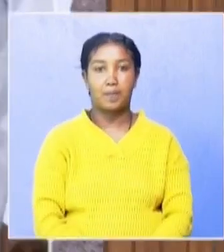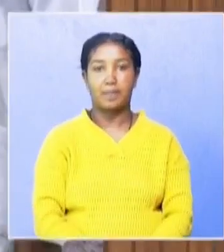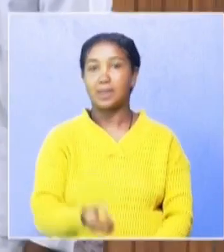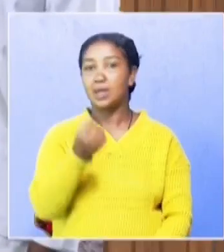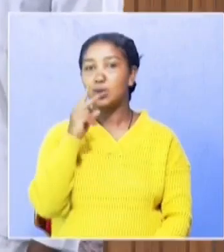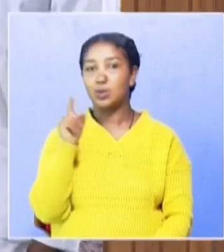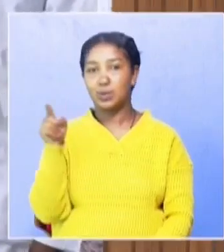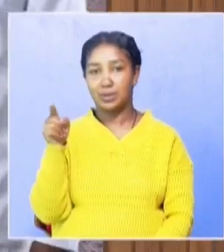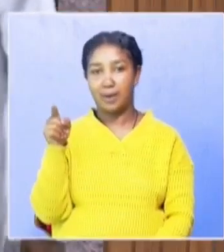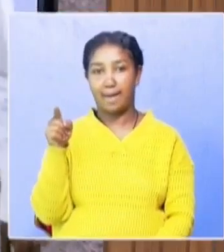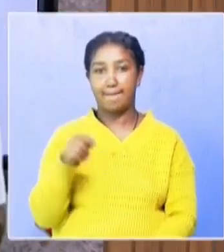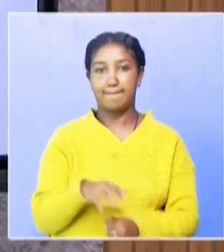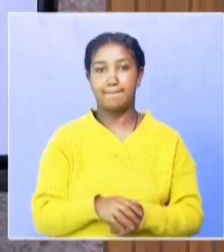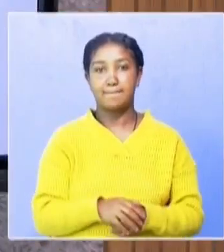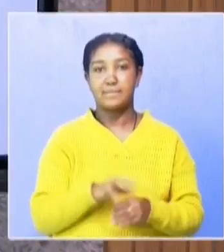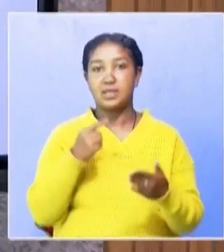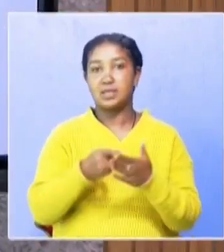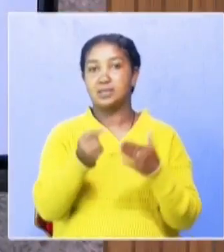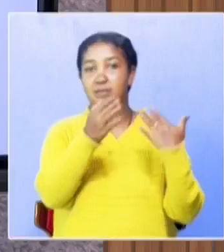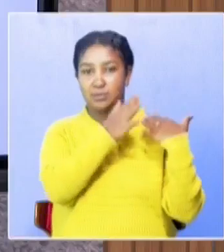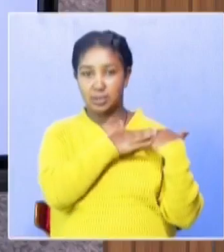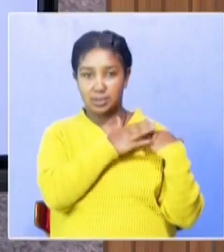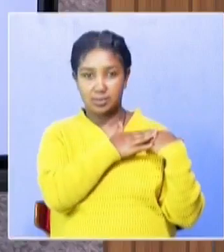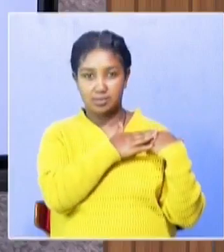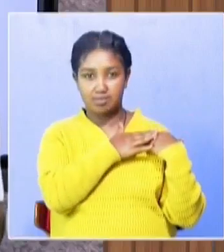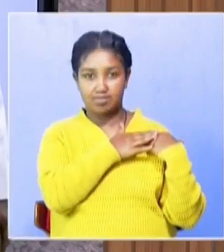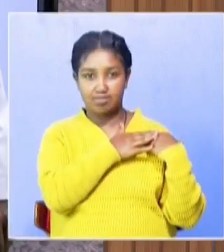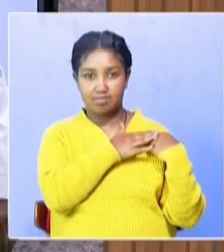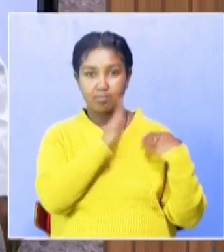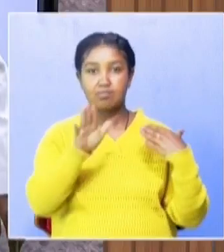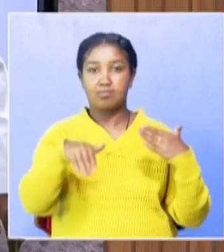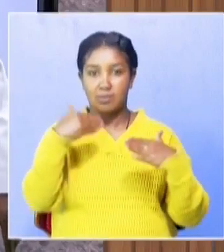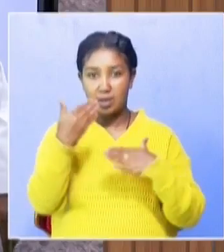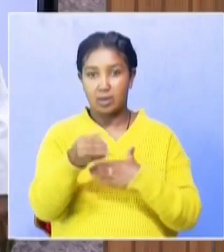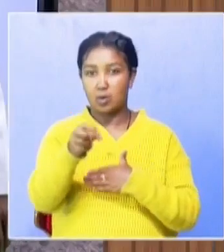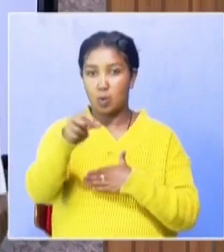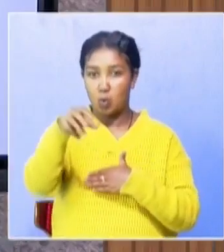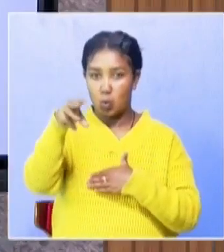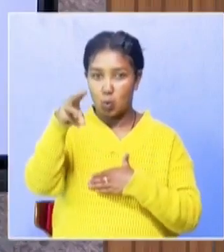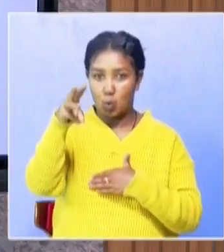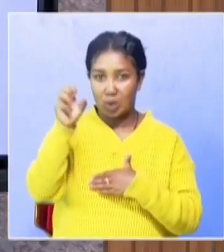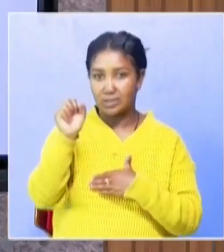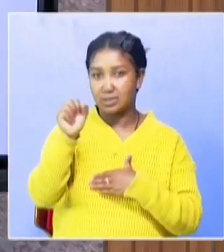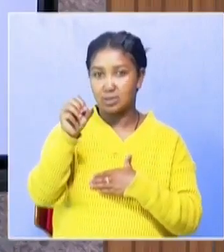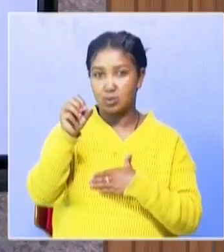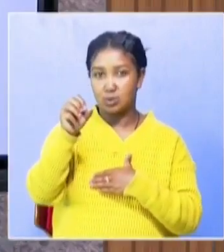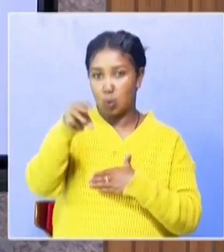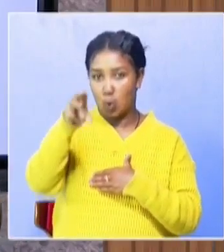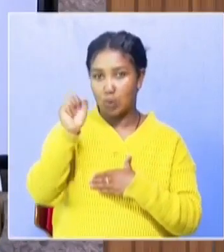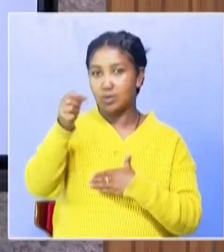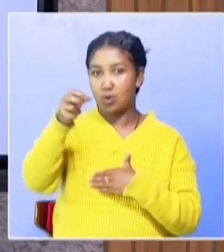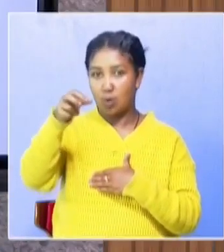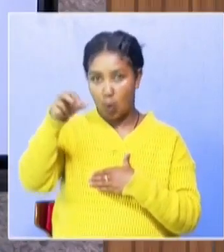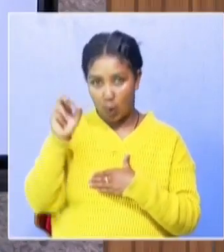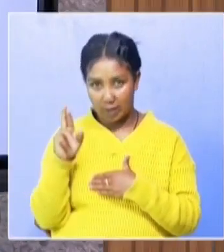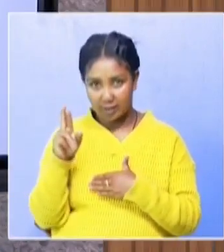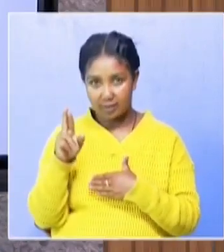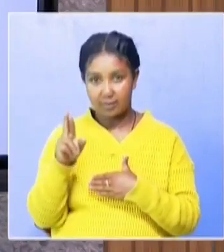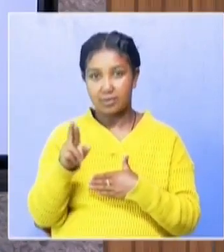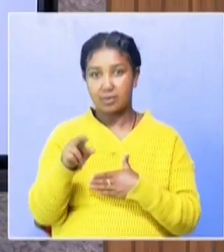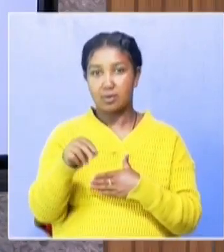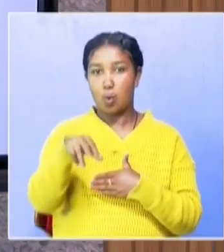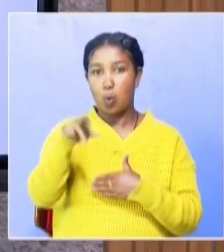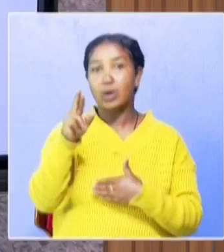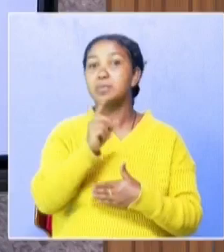Look, here is the subject. Here is where was. Here is where because